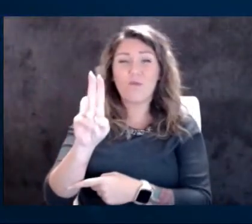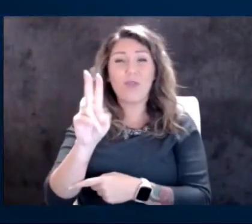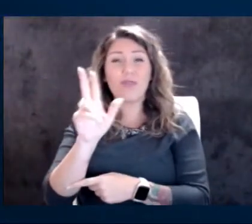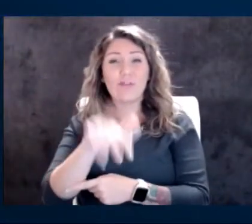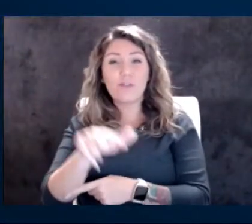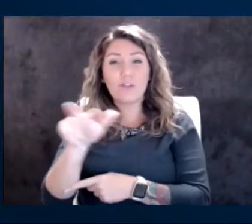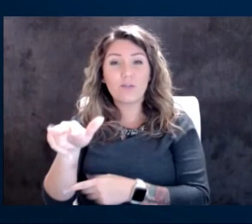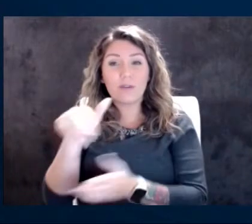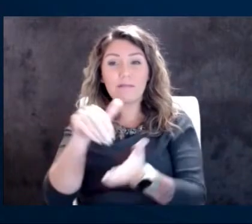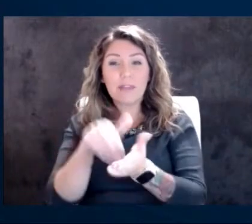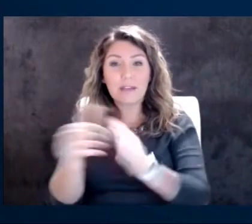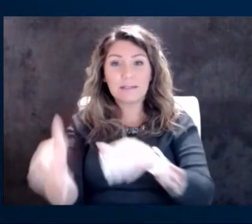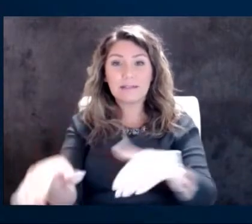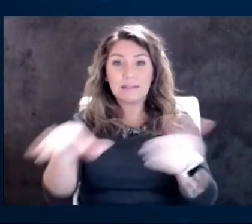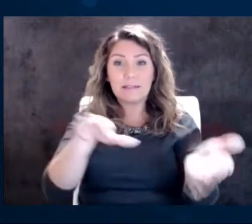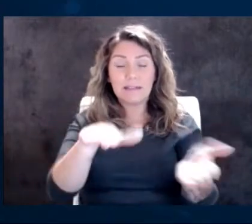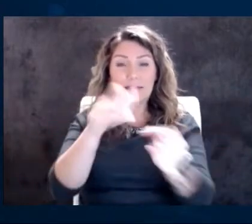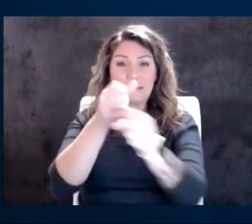33,000 deaths and